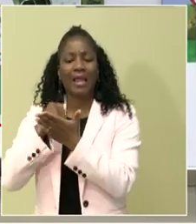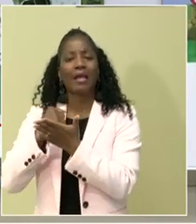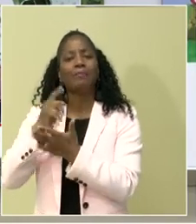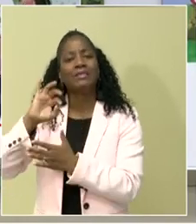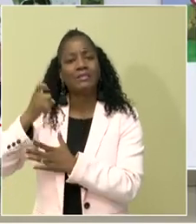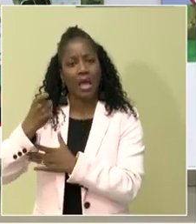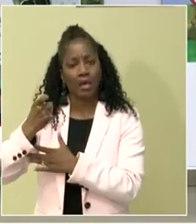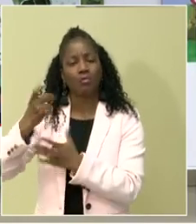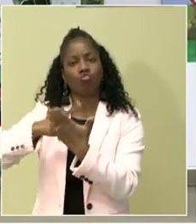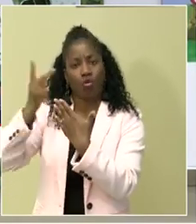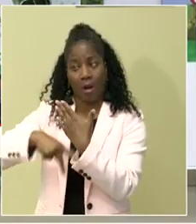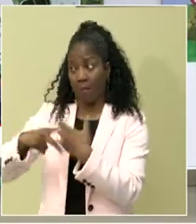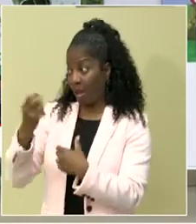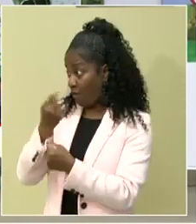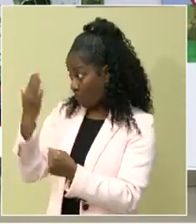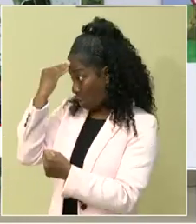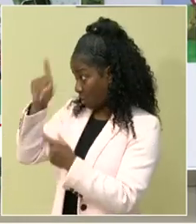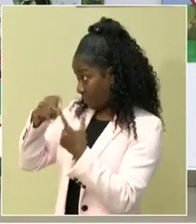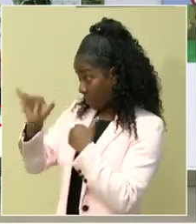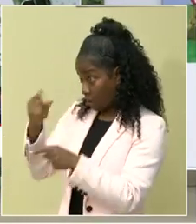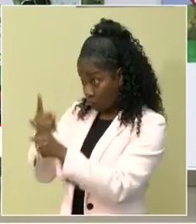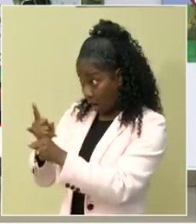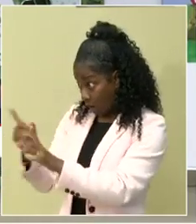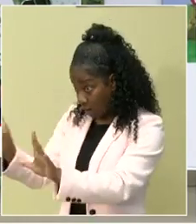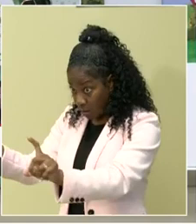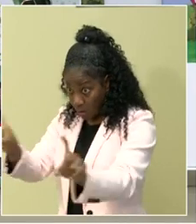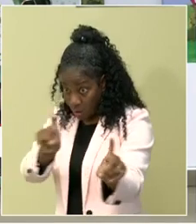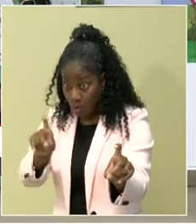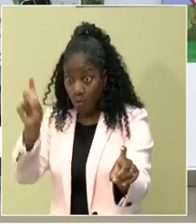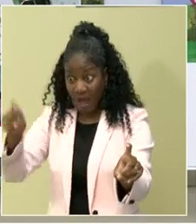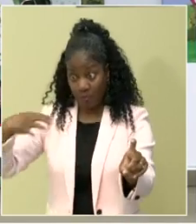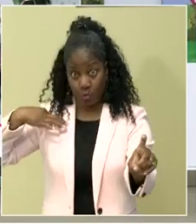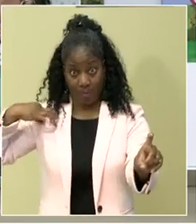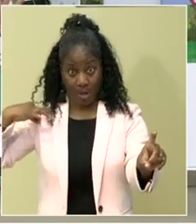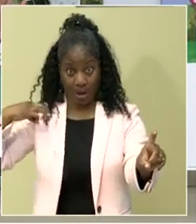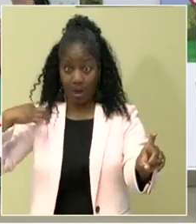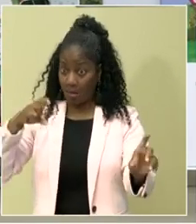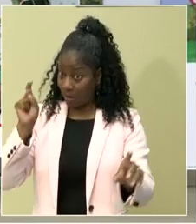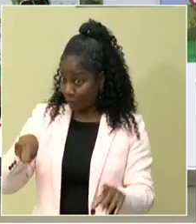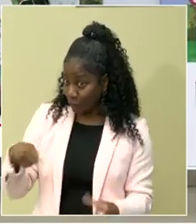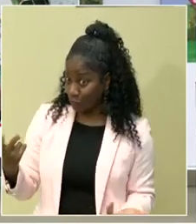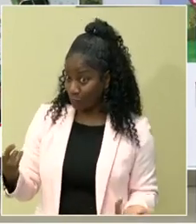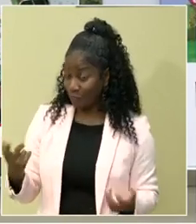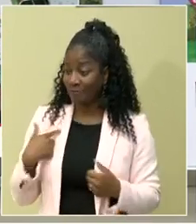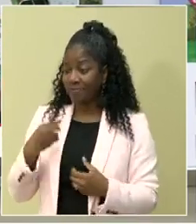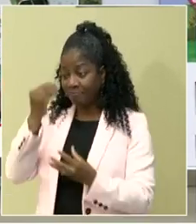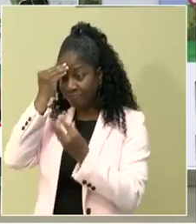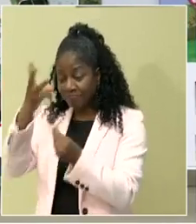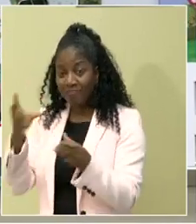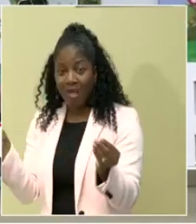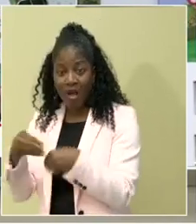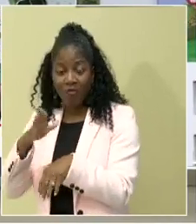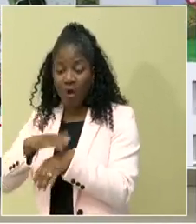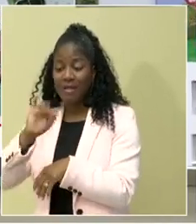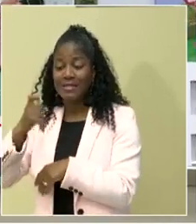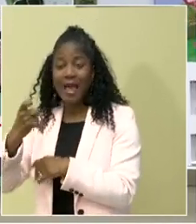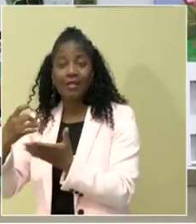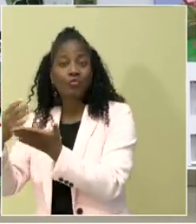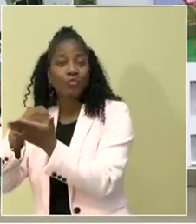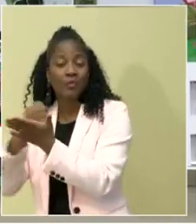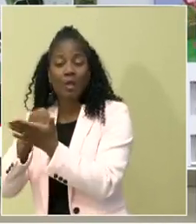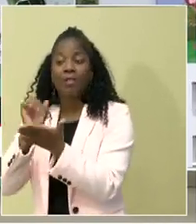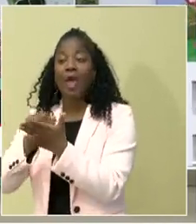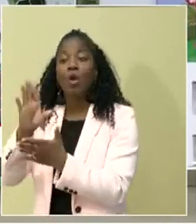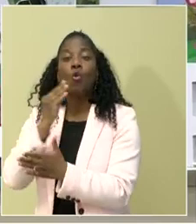tax program. Everybody knows about that, right? You do have to apply. You just tell the Office on Tax and Revenue that